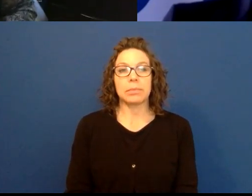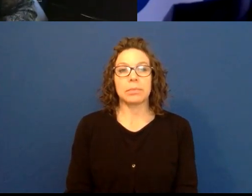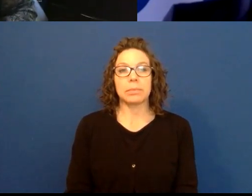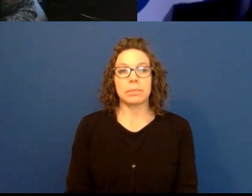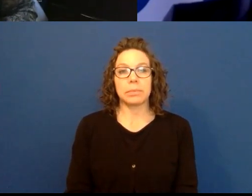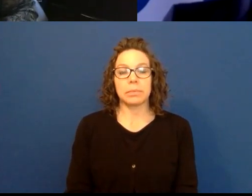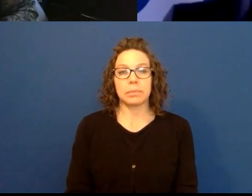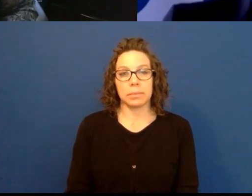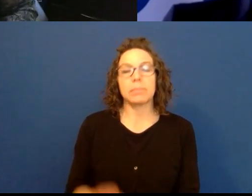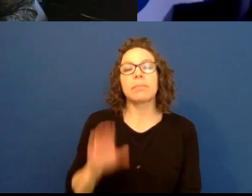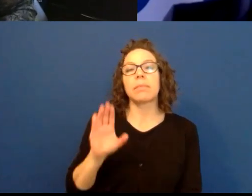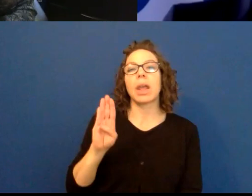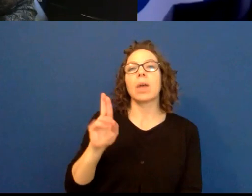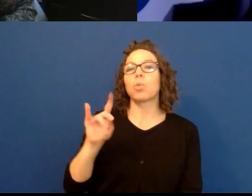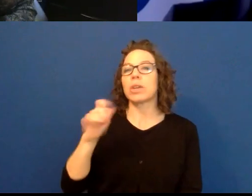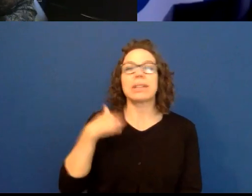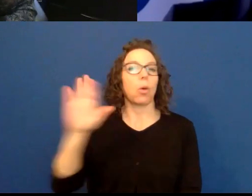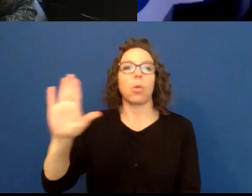One second, Nita, we don't have your sound.